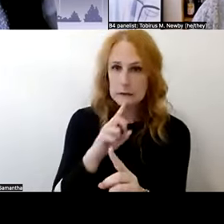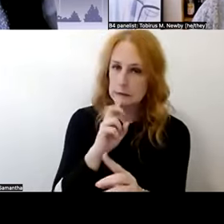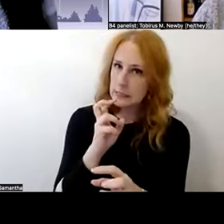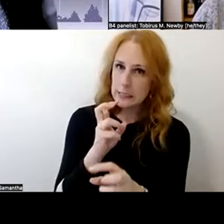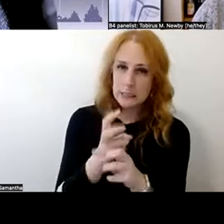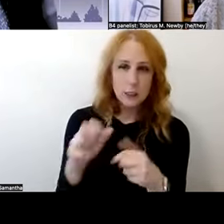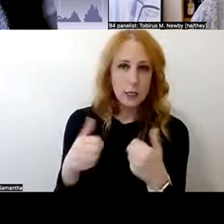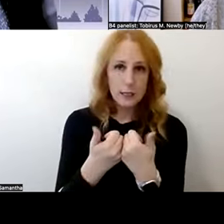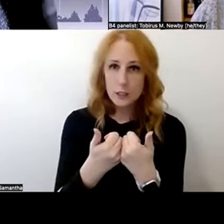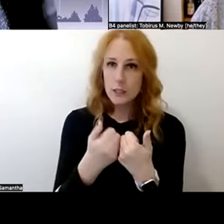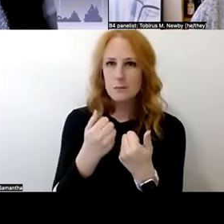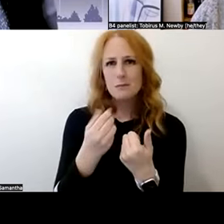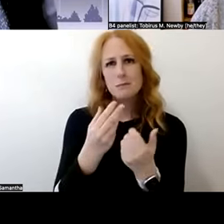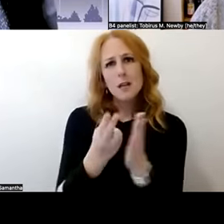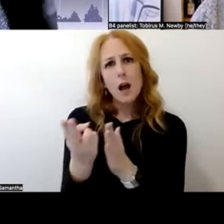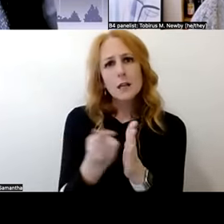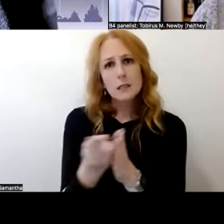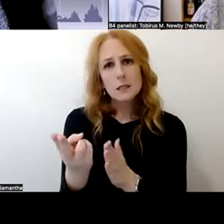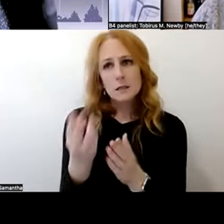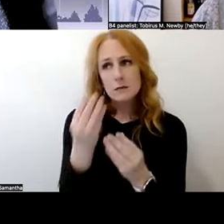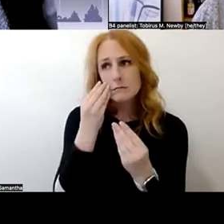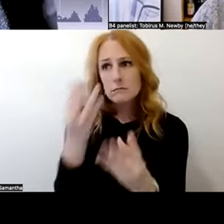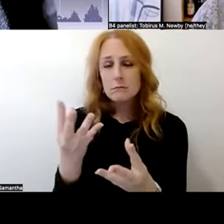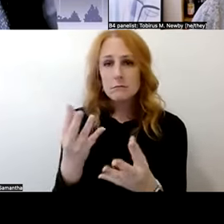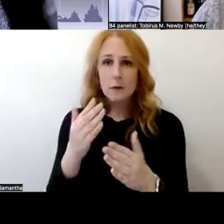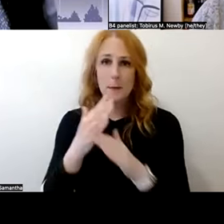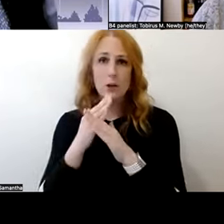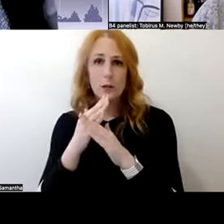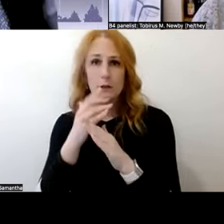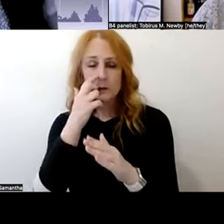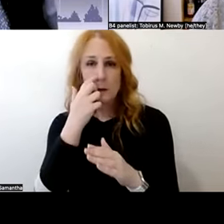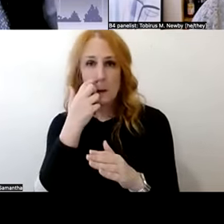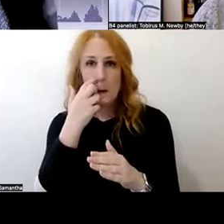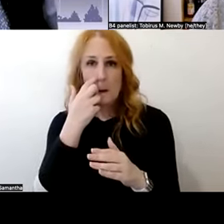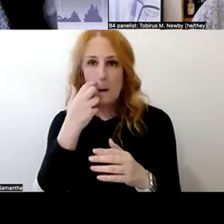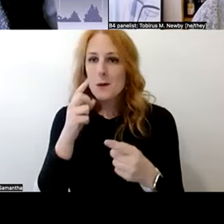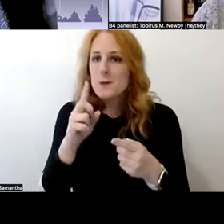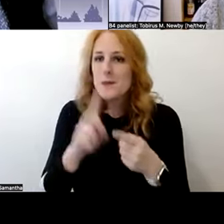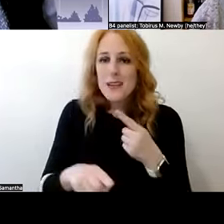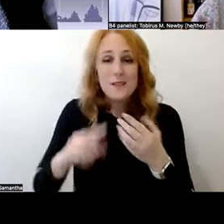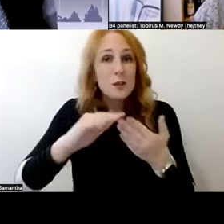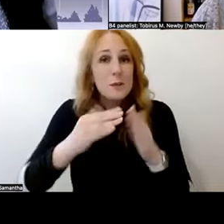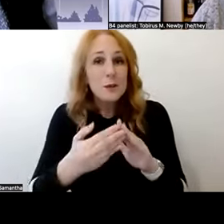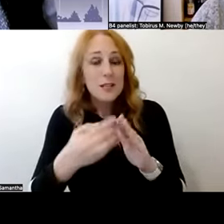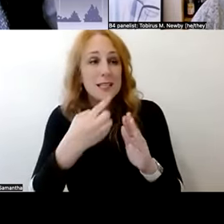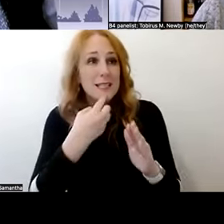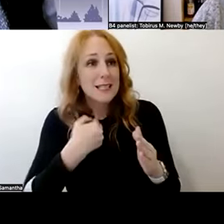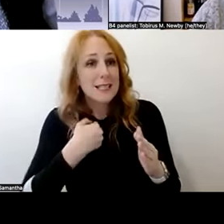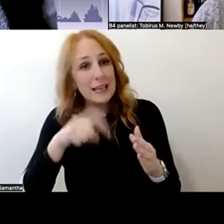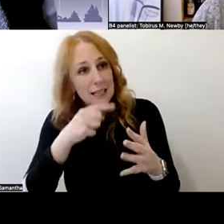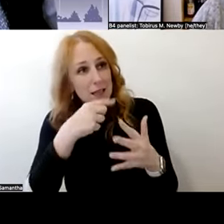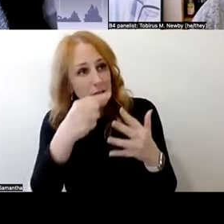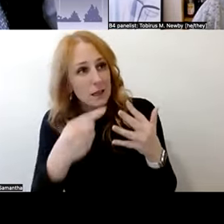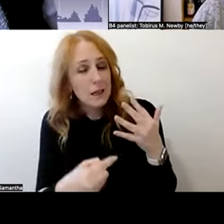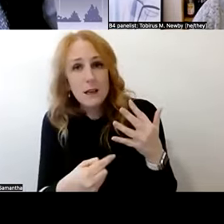move forward. Because we can do nothing if a community is telling us they need something. And again and